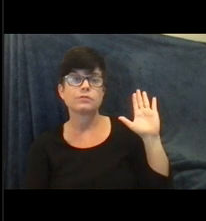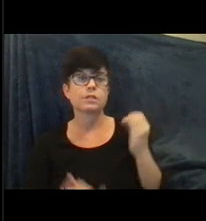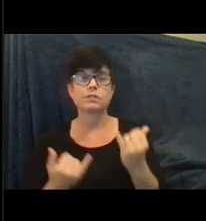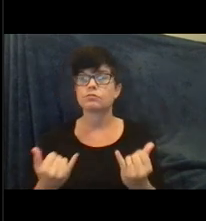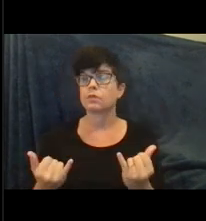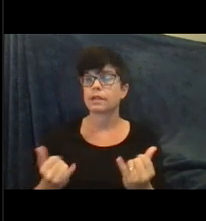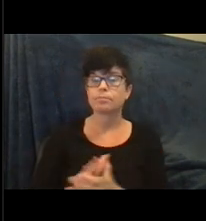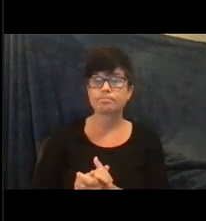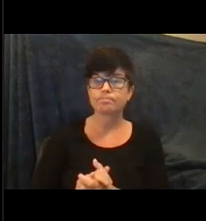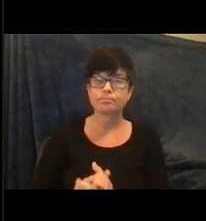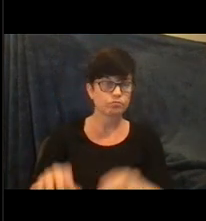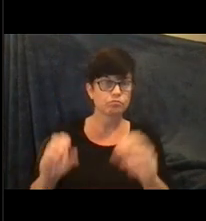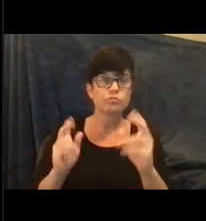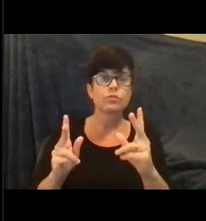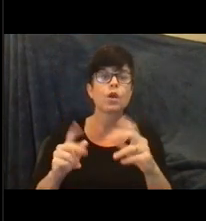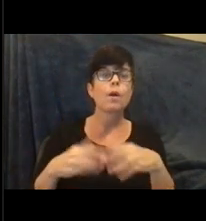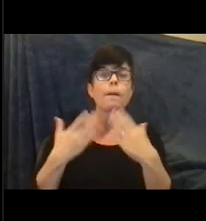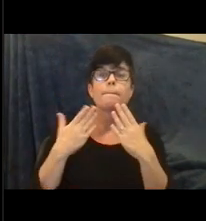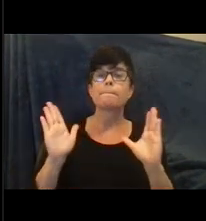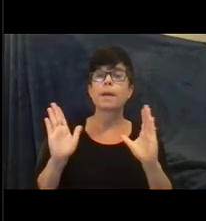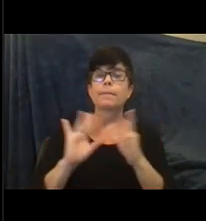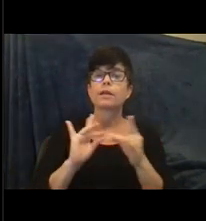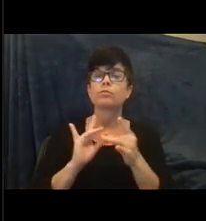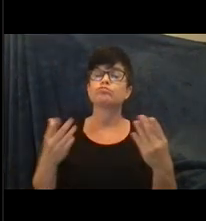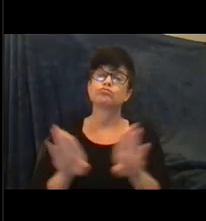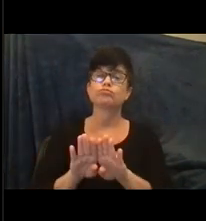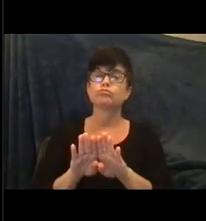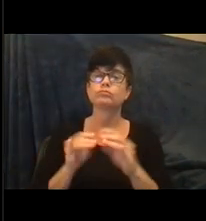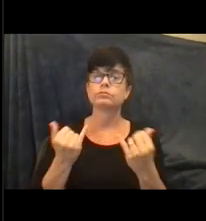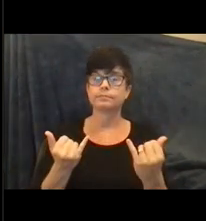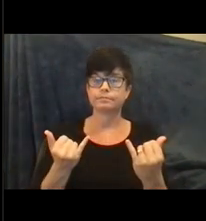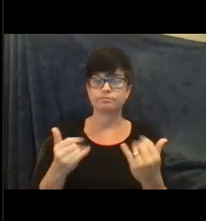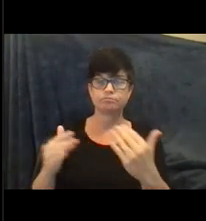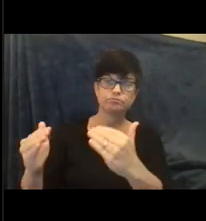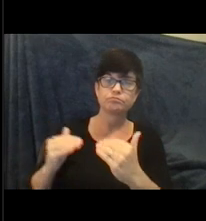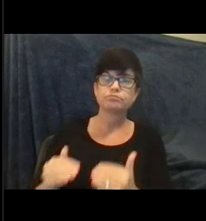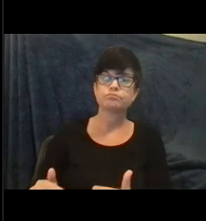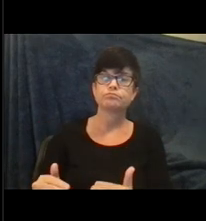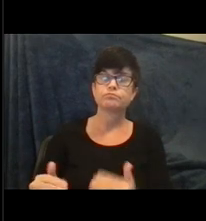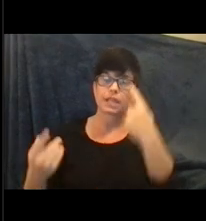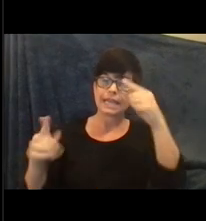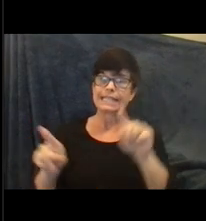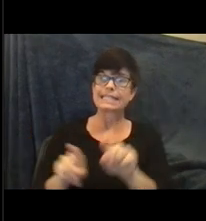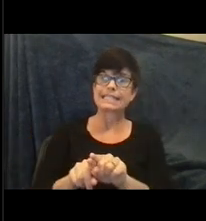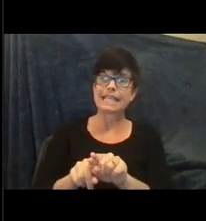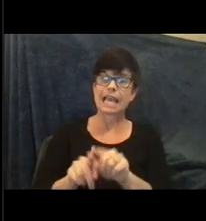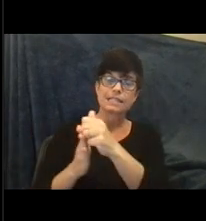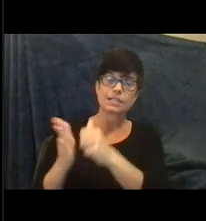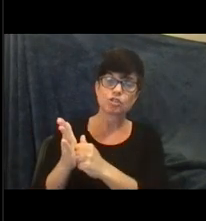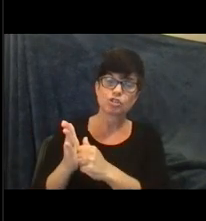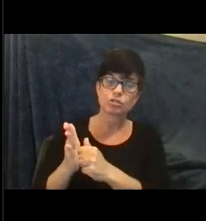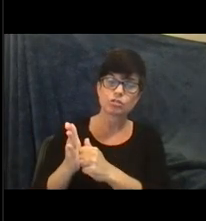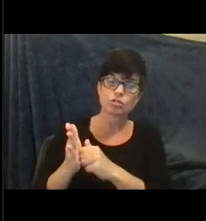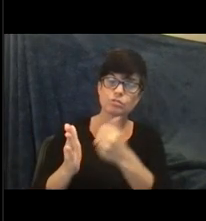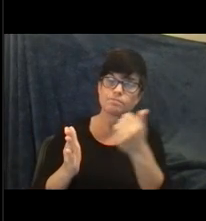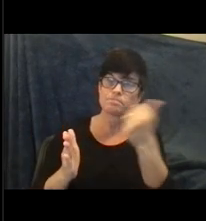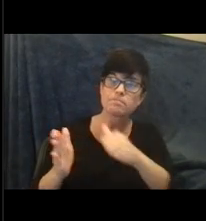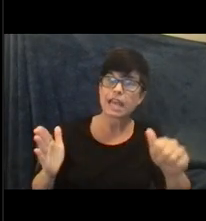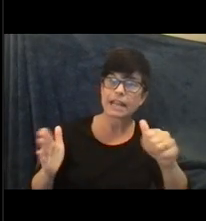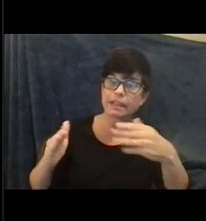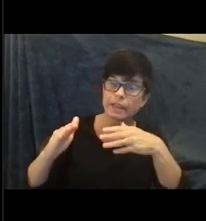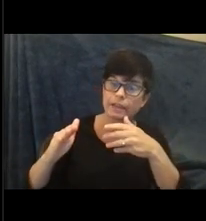Kerfman. All right, public comments are now closed. We're going to move on to consent agenda. Are there any items under consent that my colleagues would